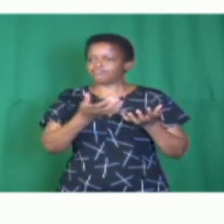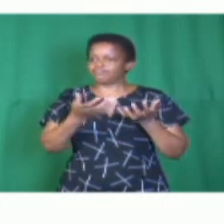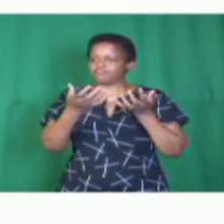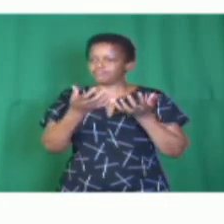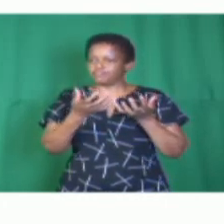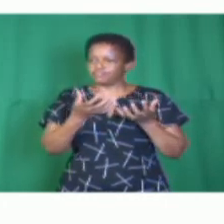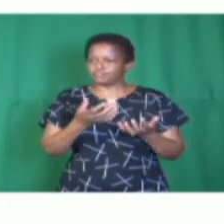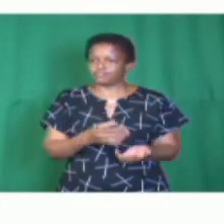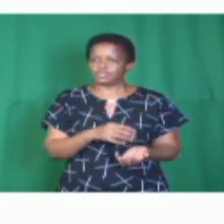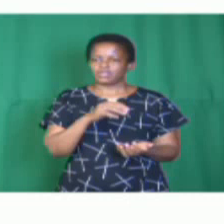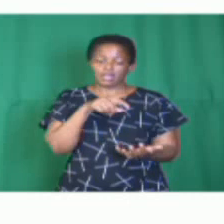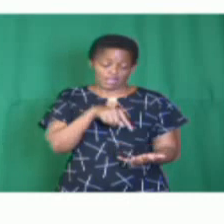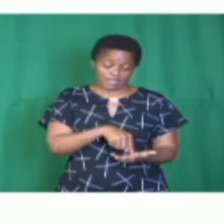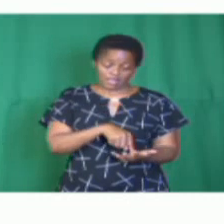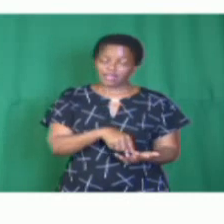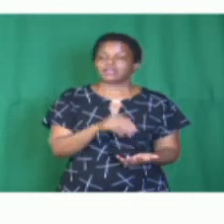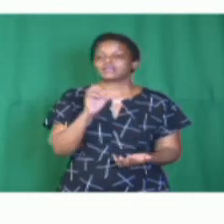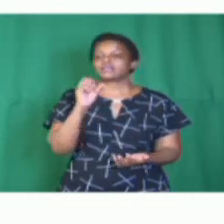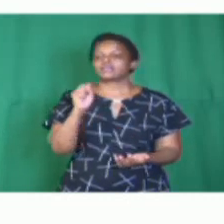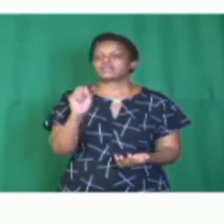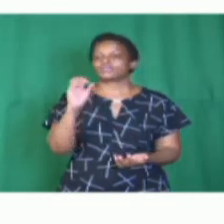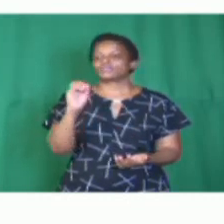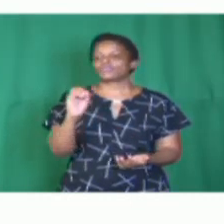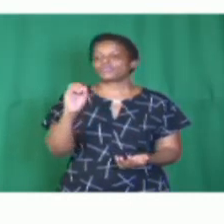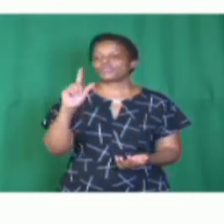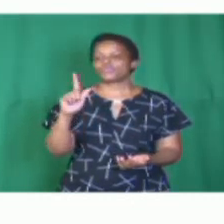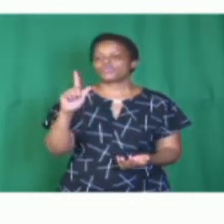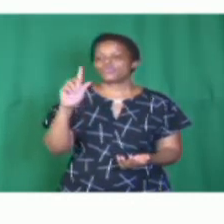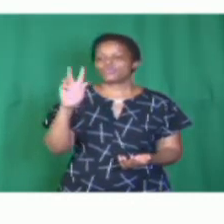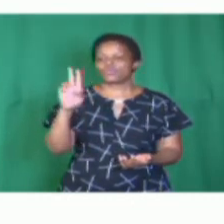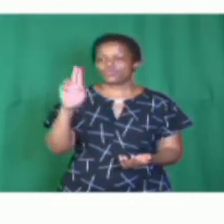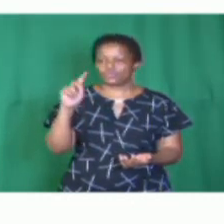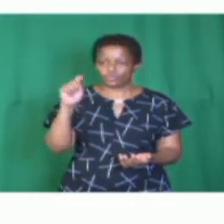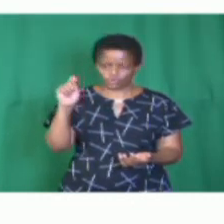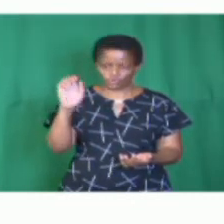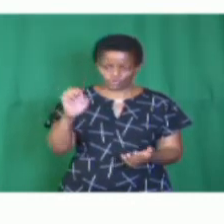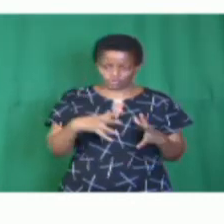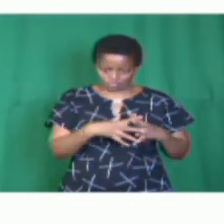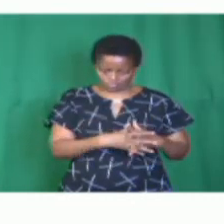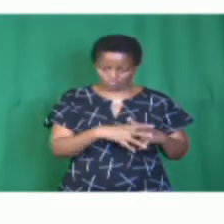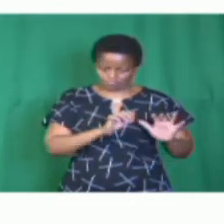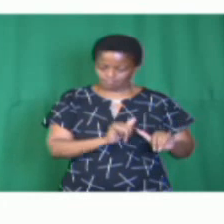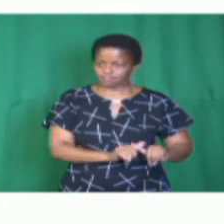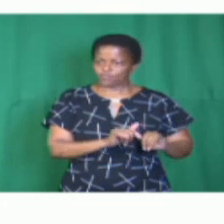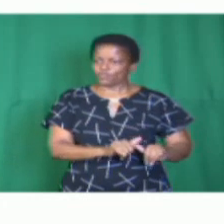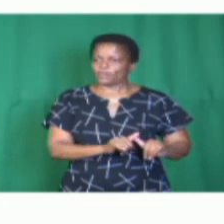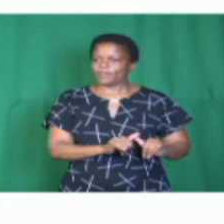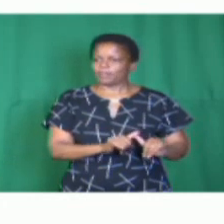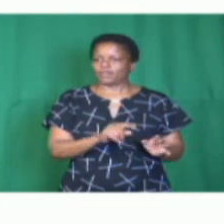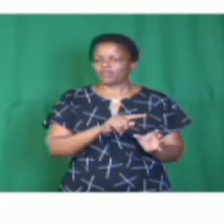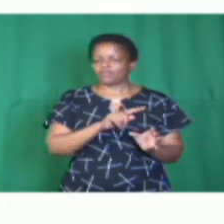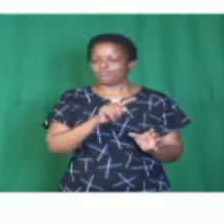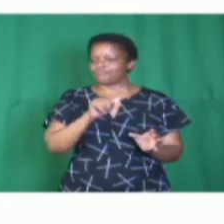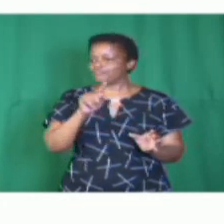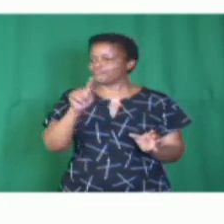the solute, which is solid, and then here the water vapor is